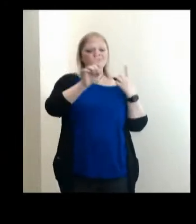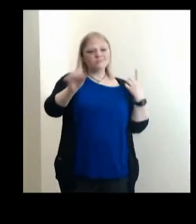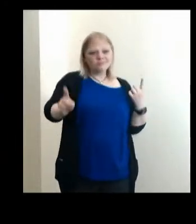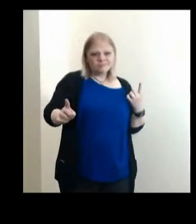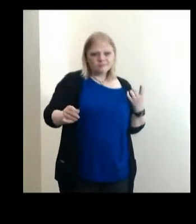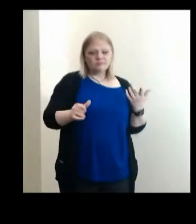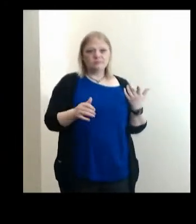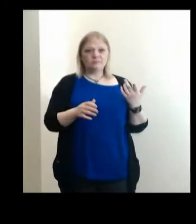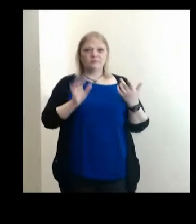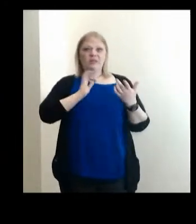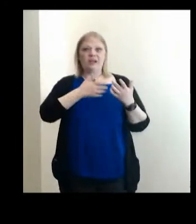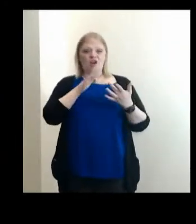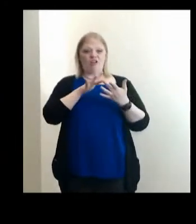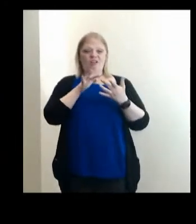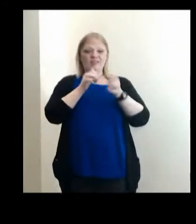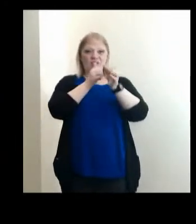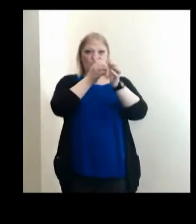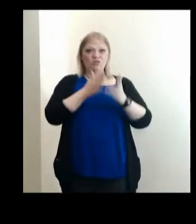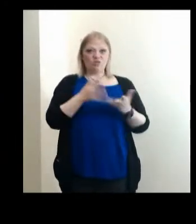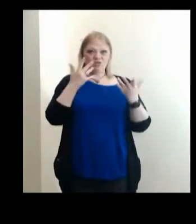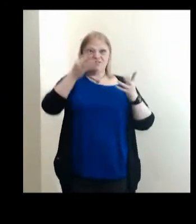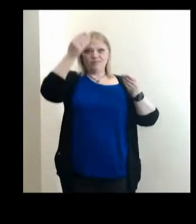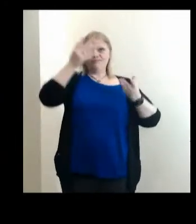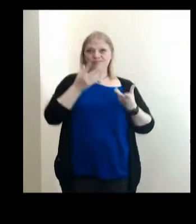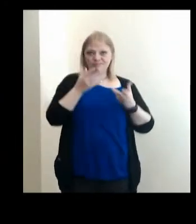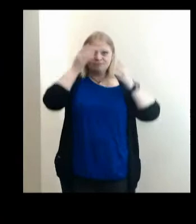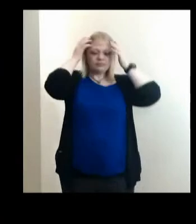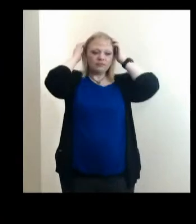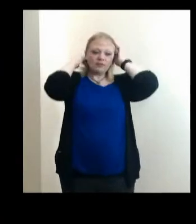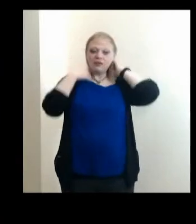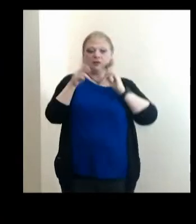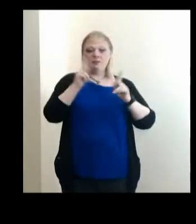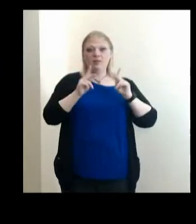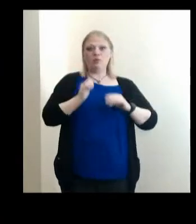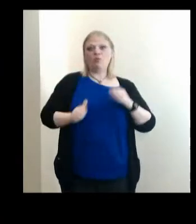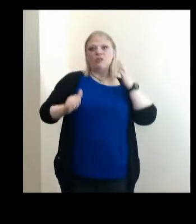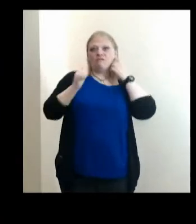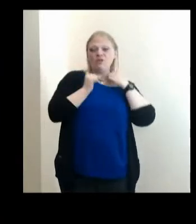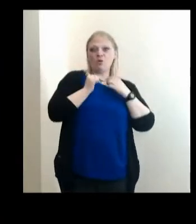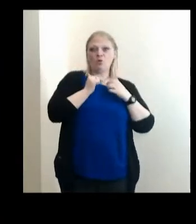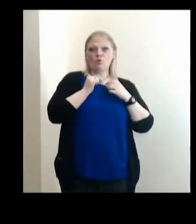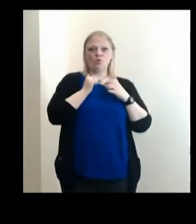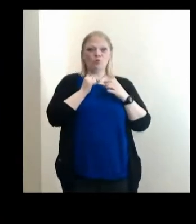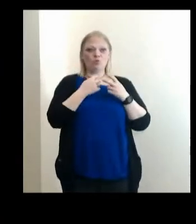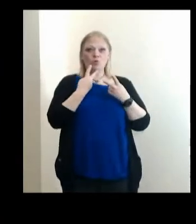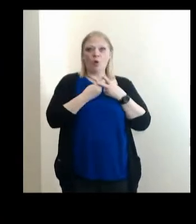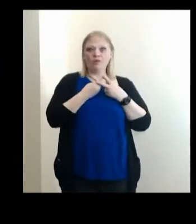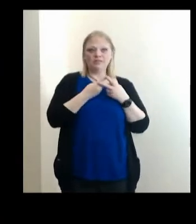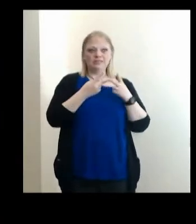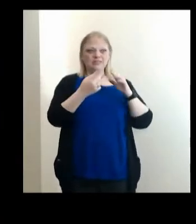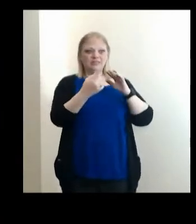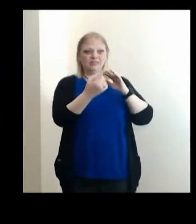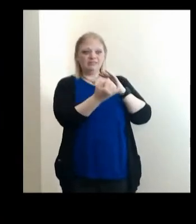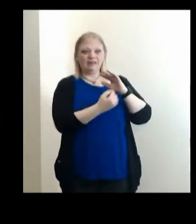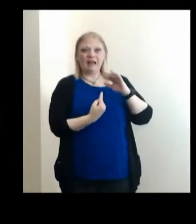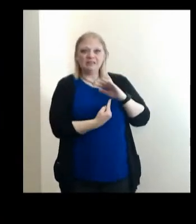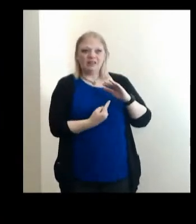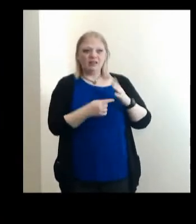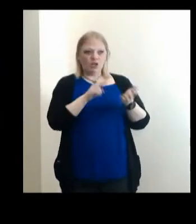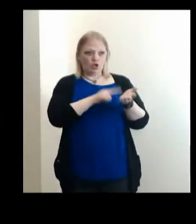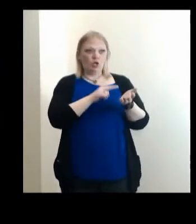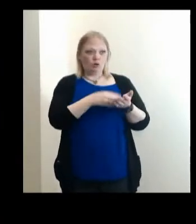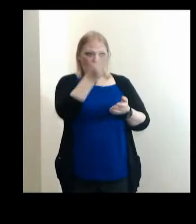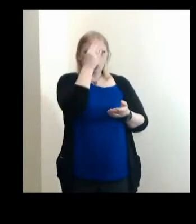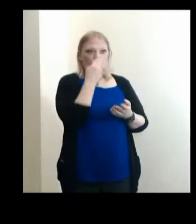distancing. Our contact tracers have told us that people are refusing to isolate and quarantine. When the nurses call people about their positive